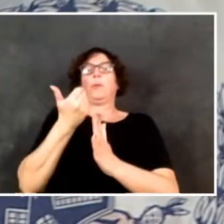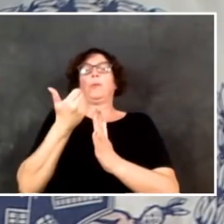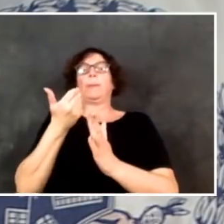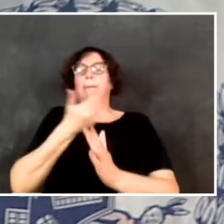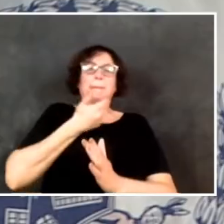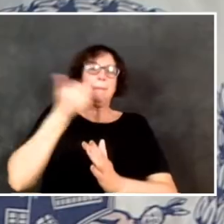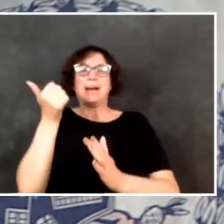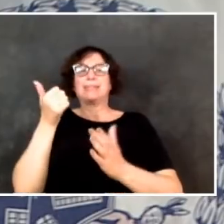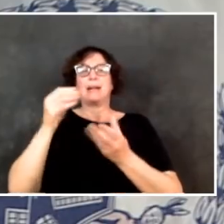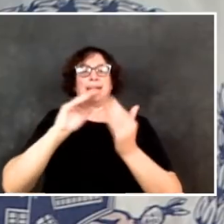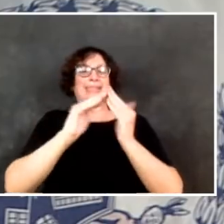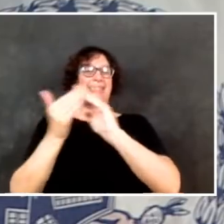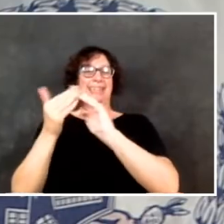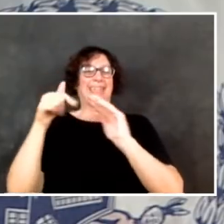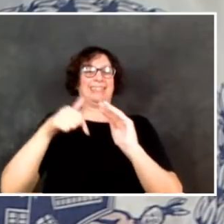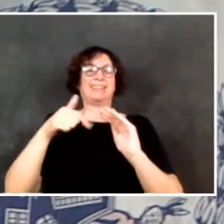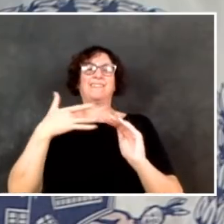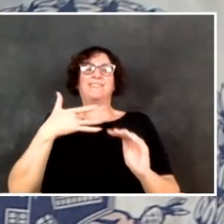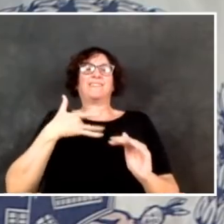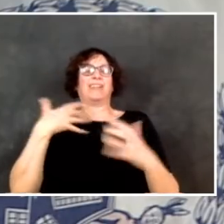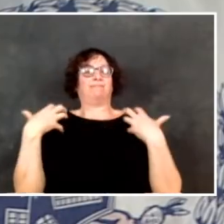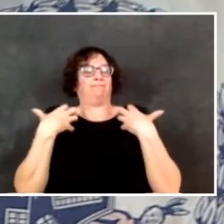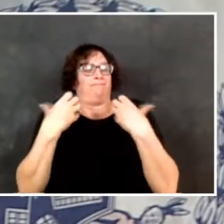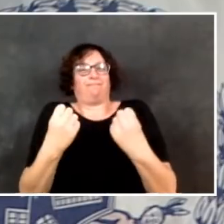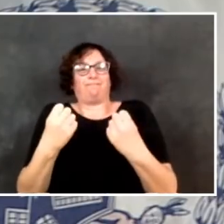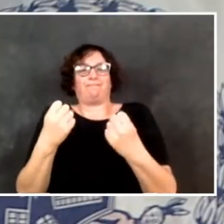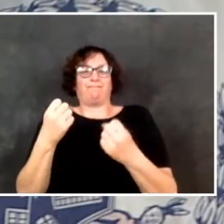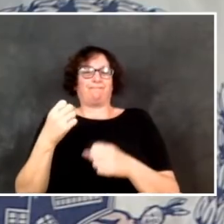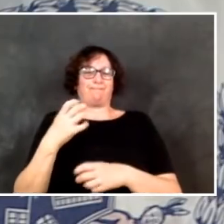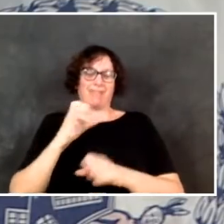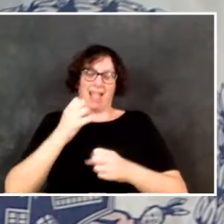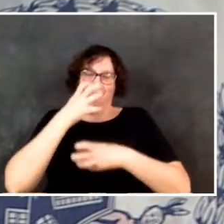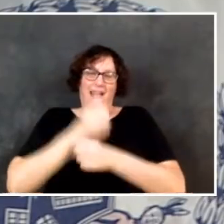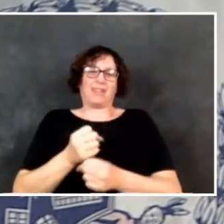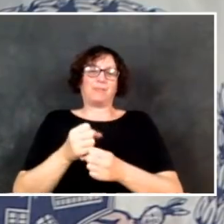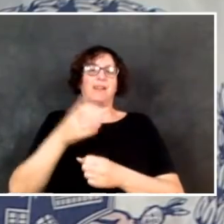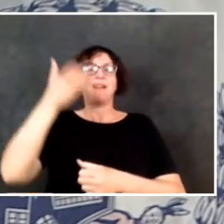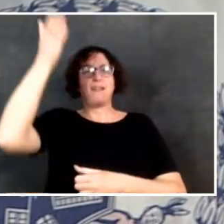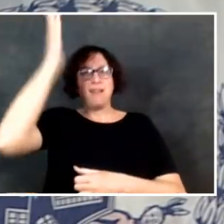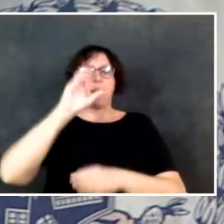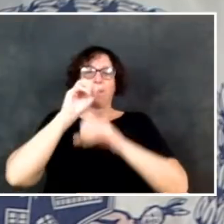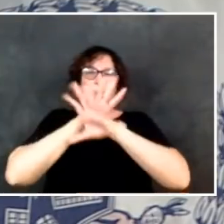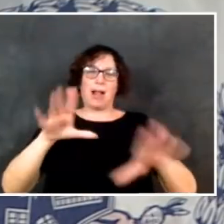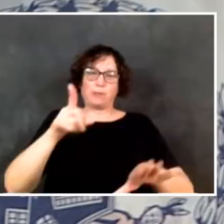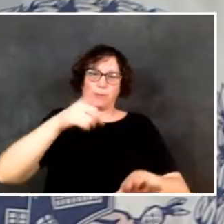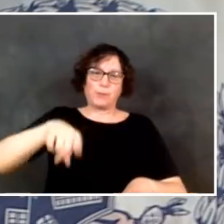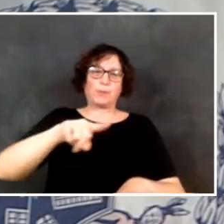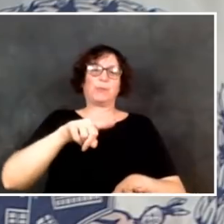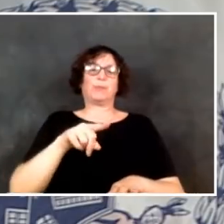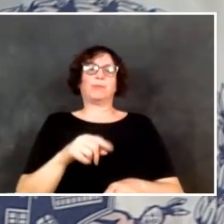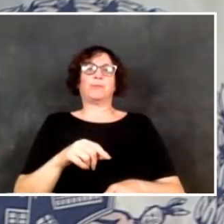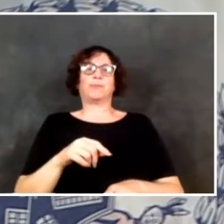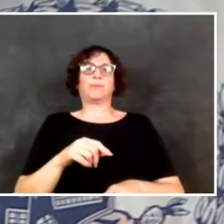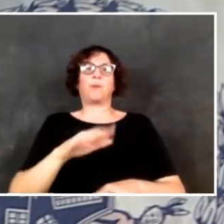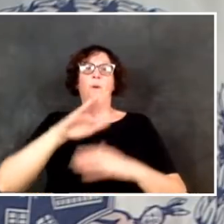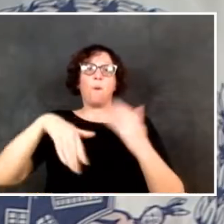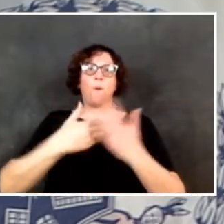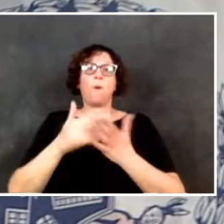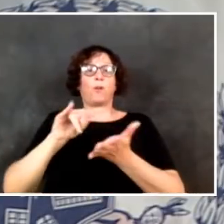And again, God bless you all. New Yorkers, you should be so proud of what you have done throughout all this pain.